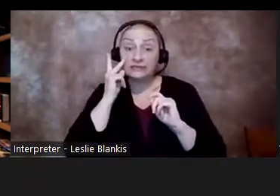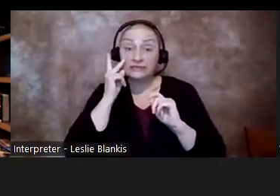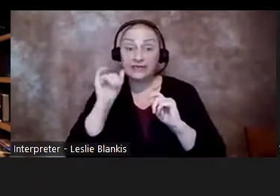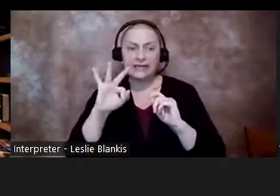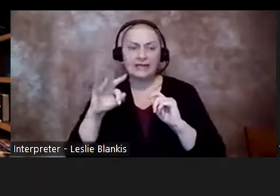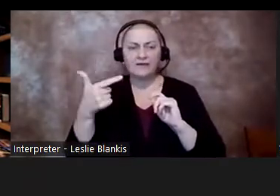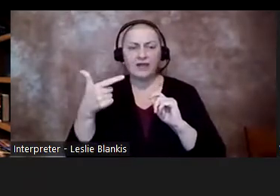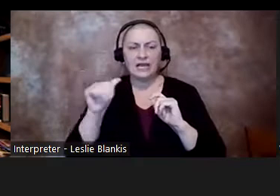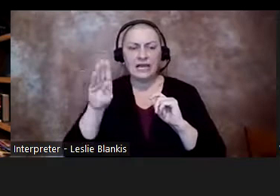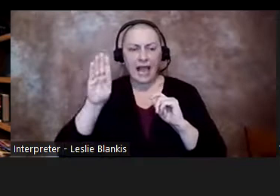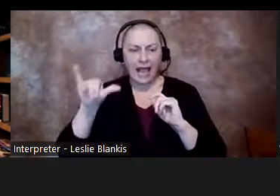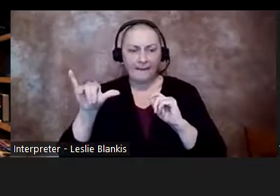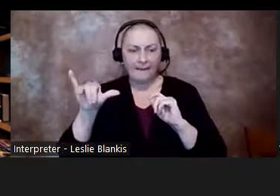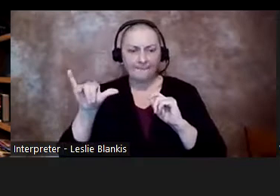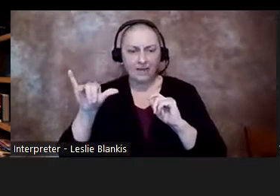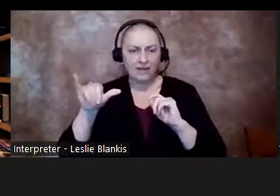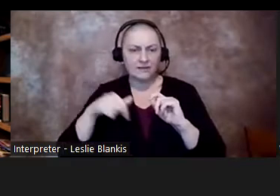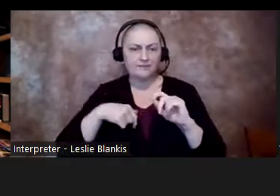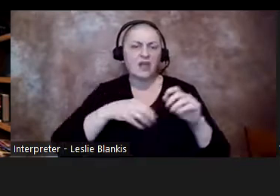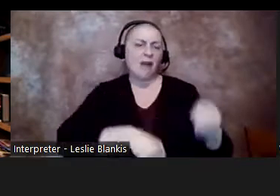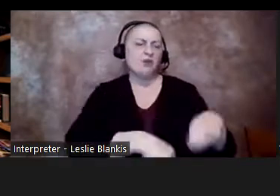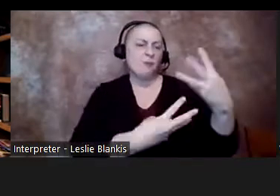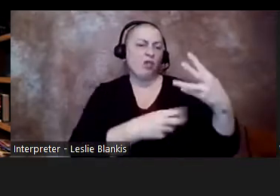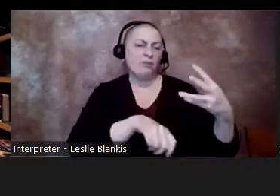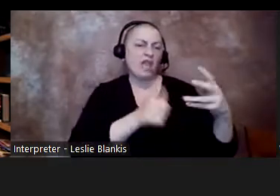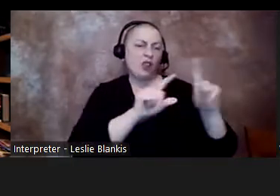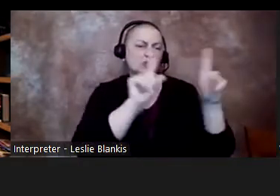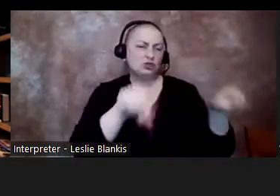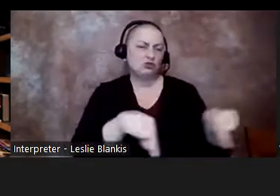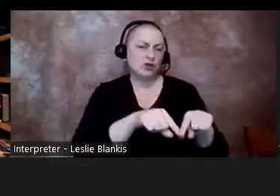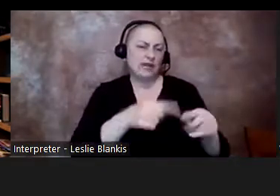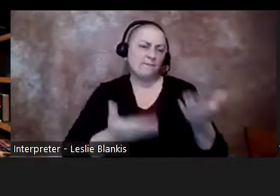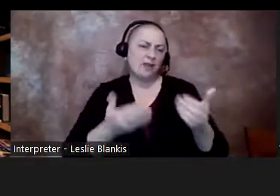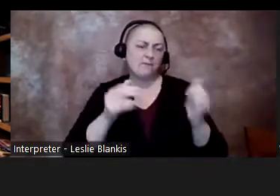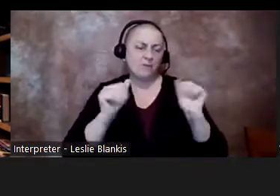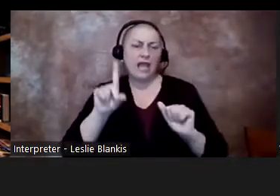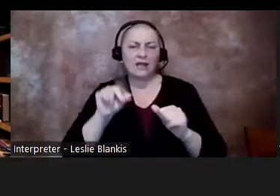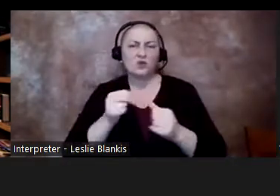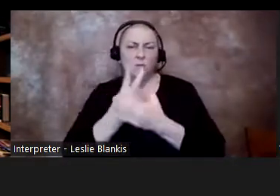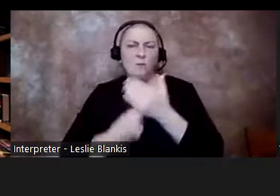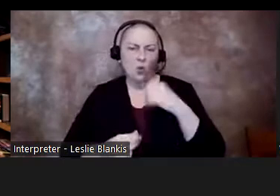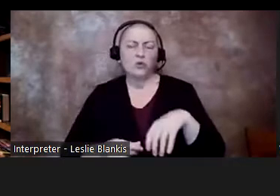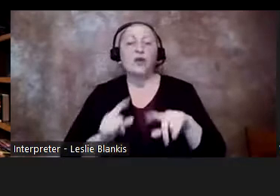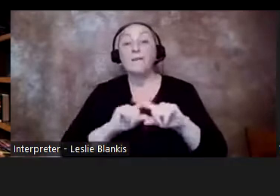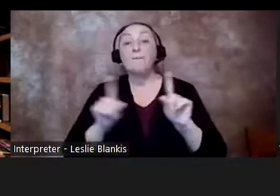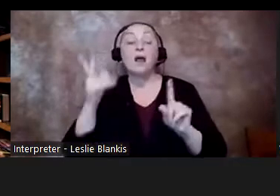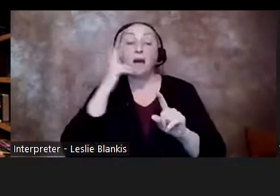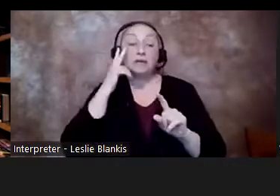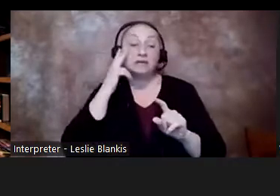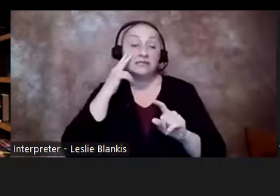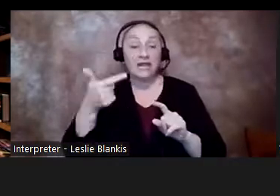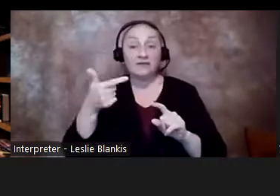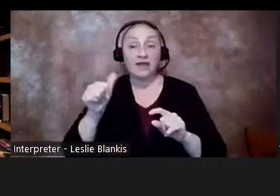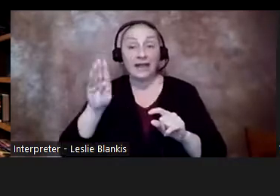Gabby might be, I'm going to pull up the other screen and then maybe you can do them both. But I'm going to see if Gabby can